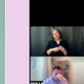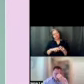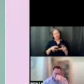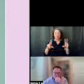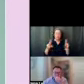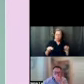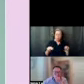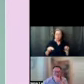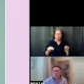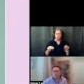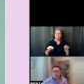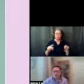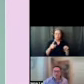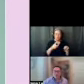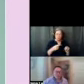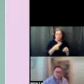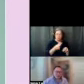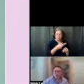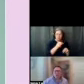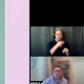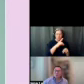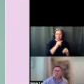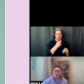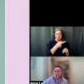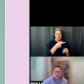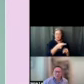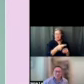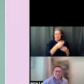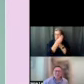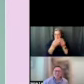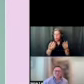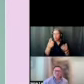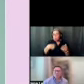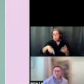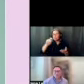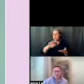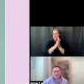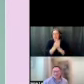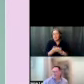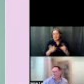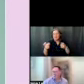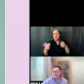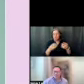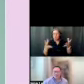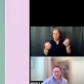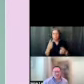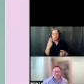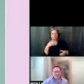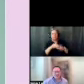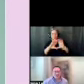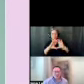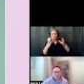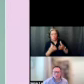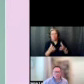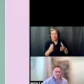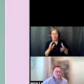as Gandhi said, we are, be the change in the world that we wish to see, right? So it's up to us. It's up to us and